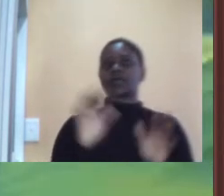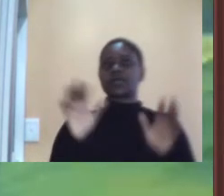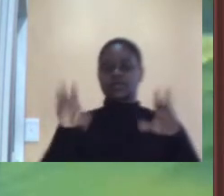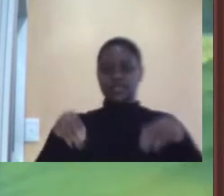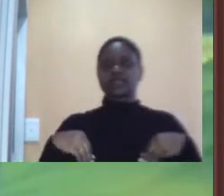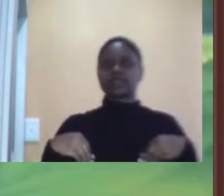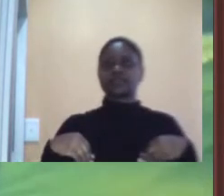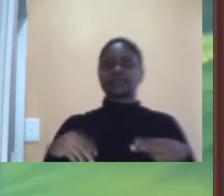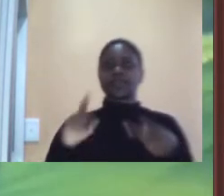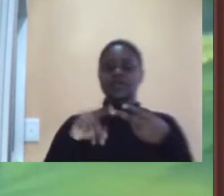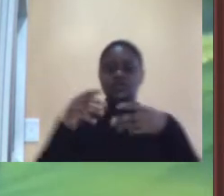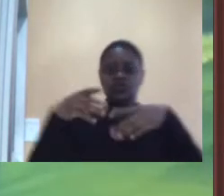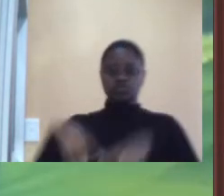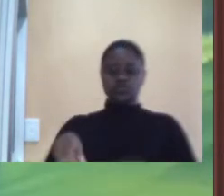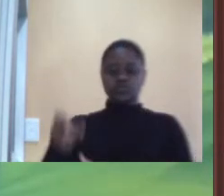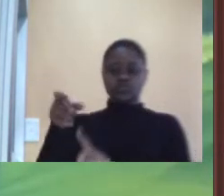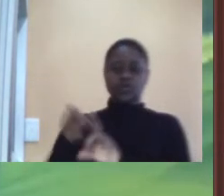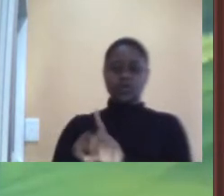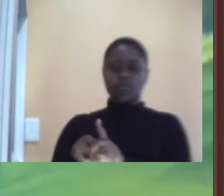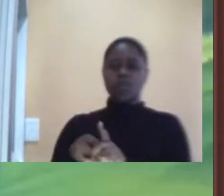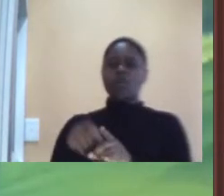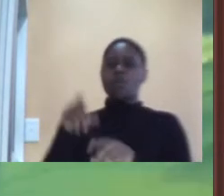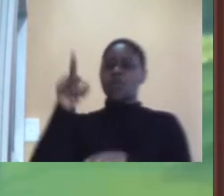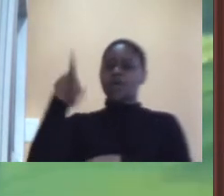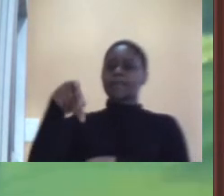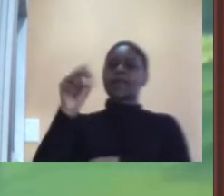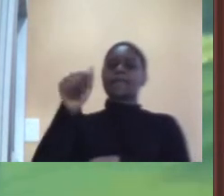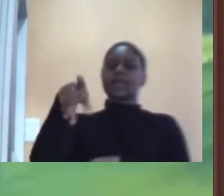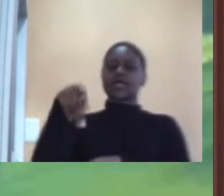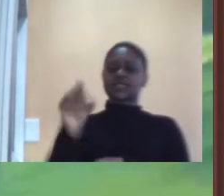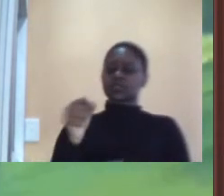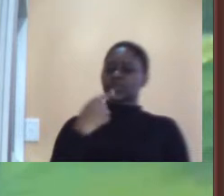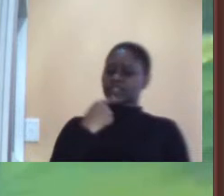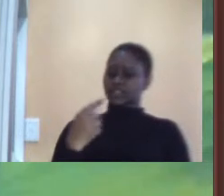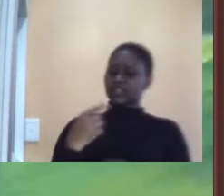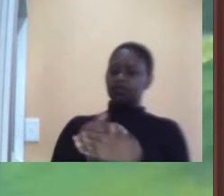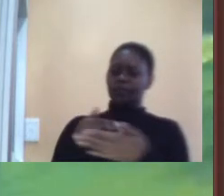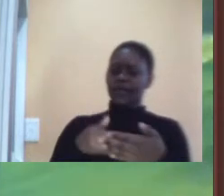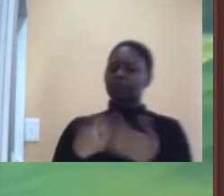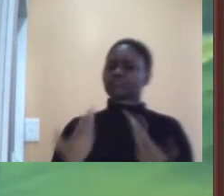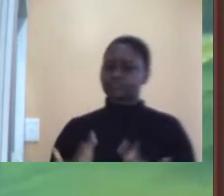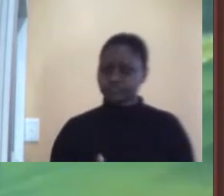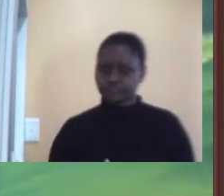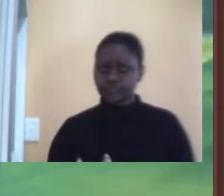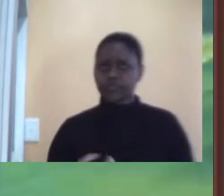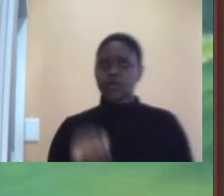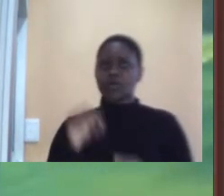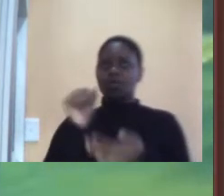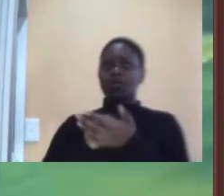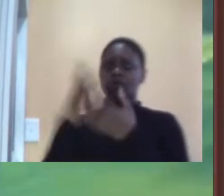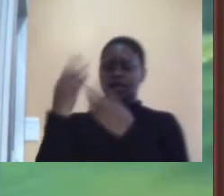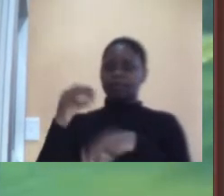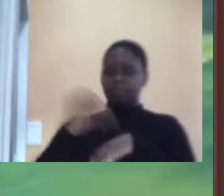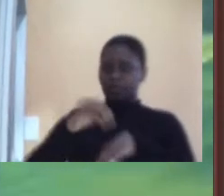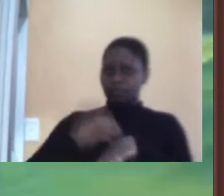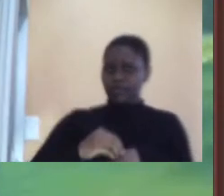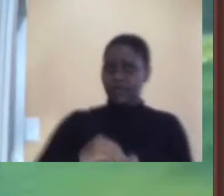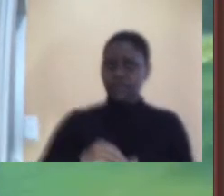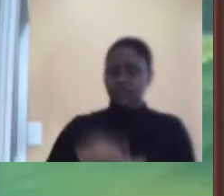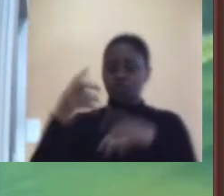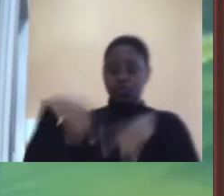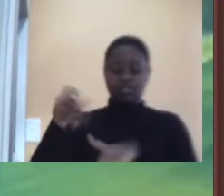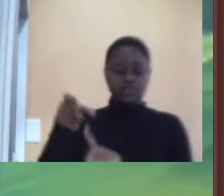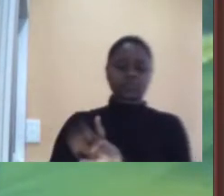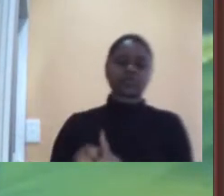it. Chair, I'm trying to address what Papas was saying, that we are going to have a problem with the